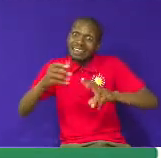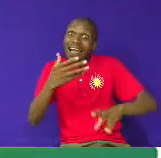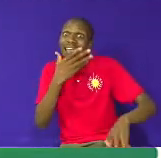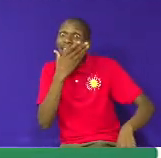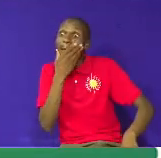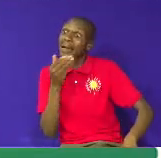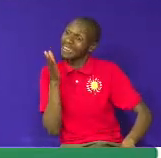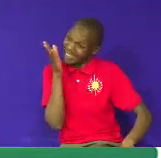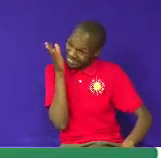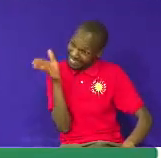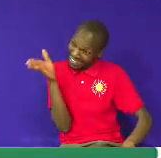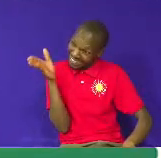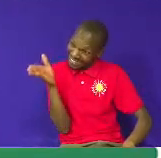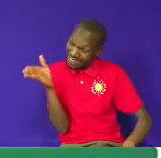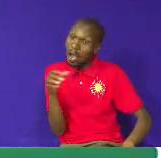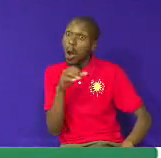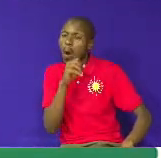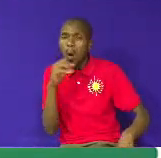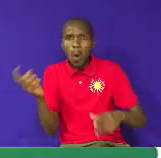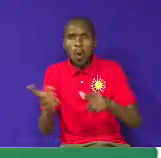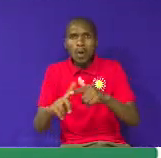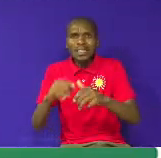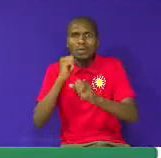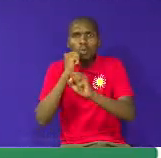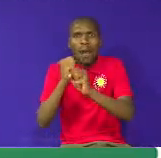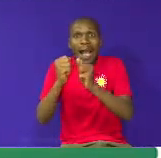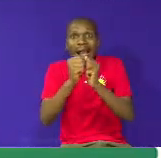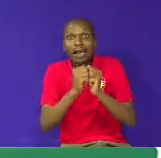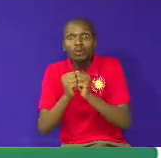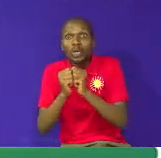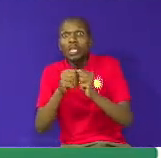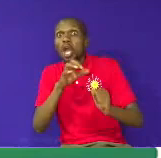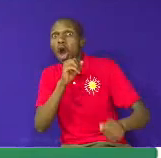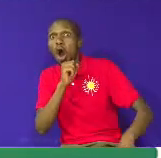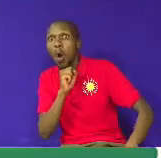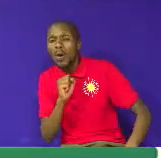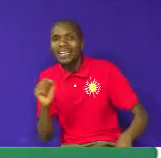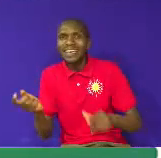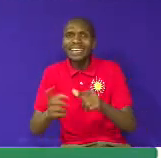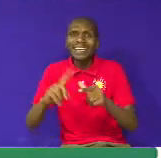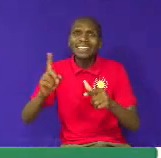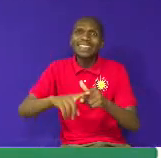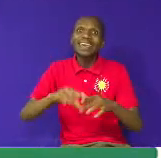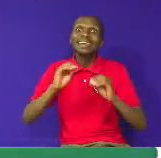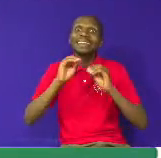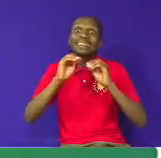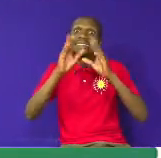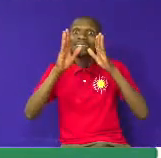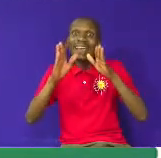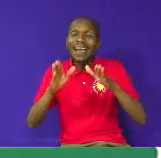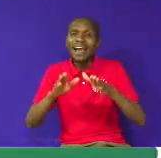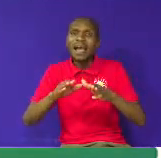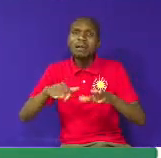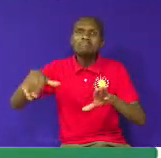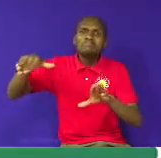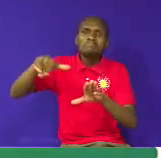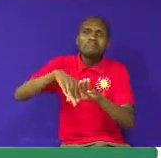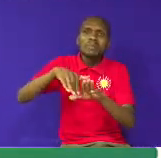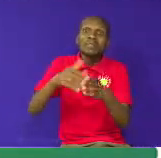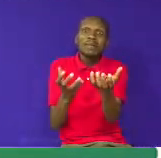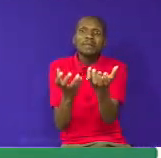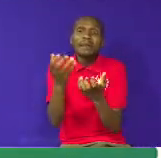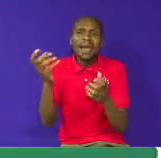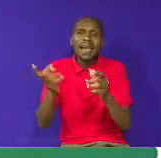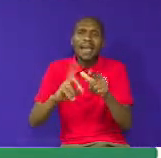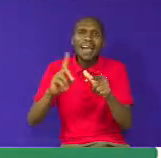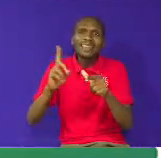Muakoyondi? But Bricky Amon Apariapa go to Bandi, Abara Eva Rim, Abara Eva Biachara,